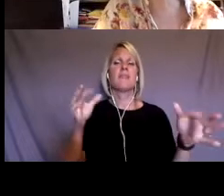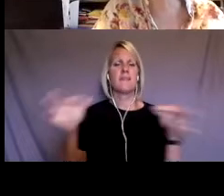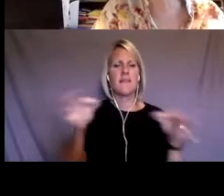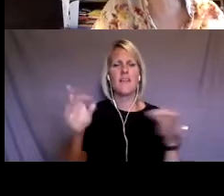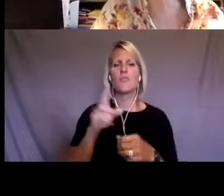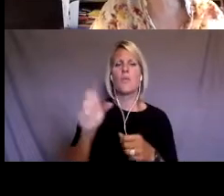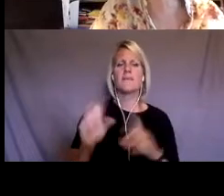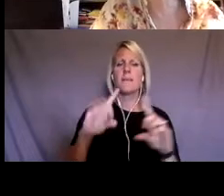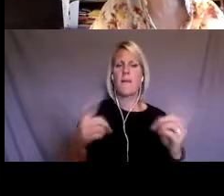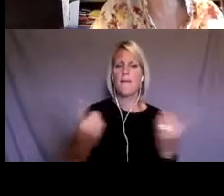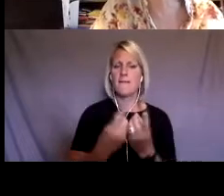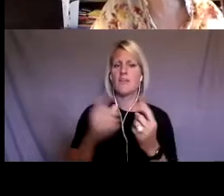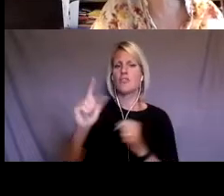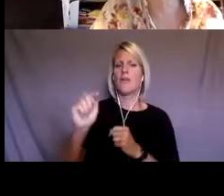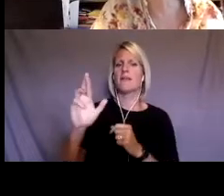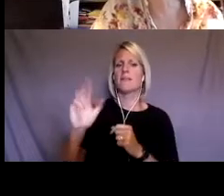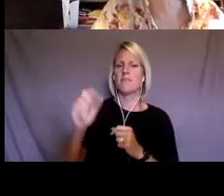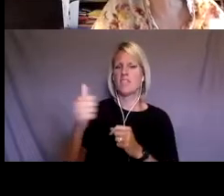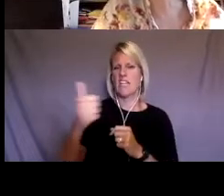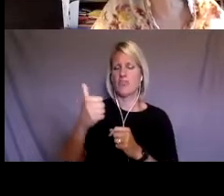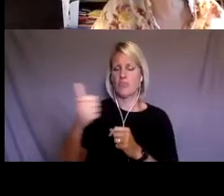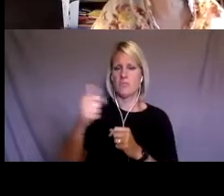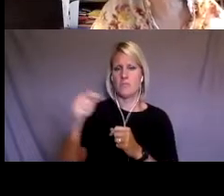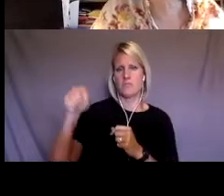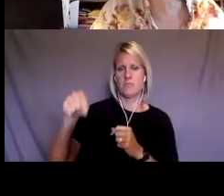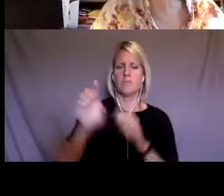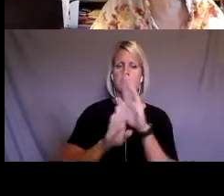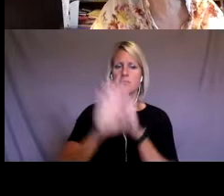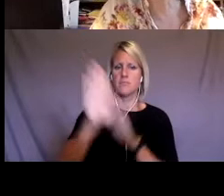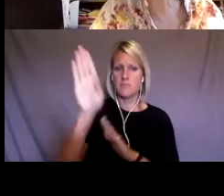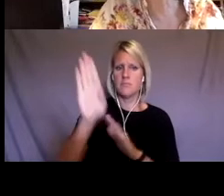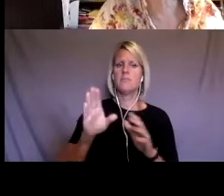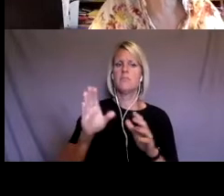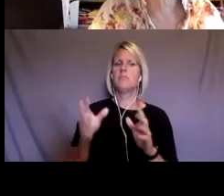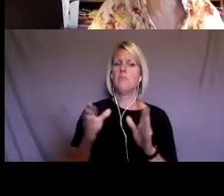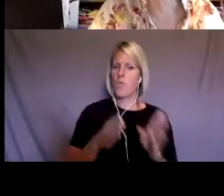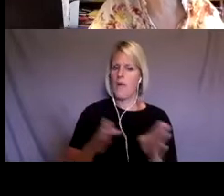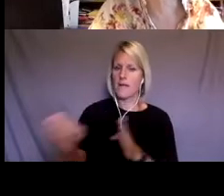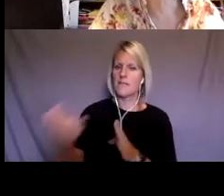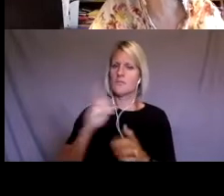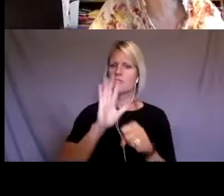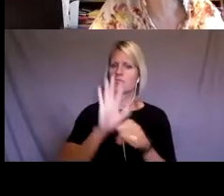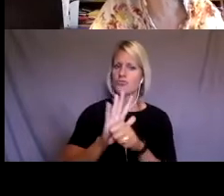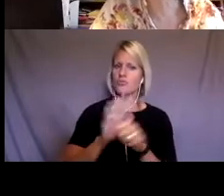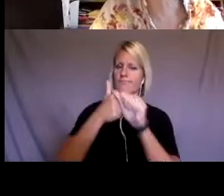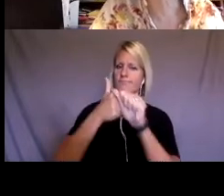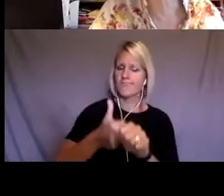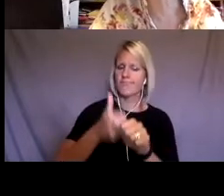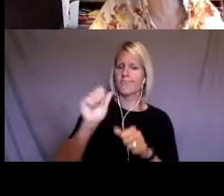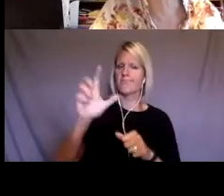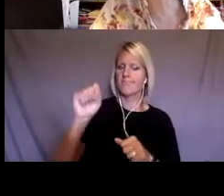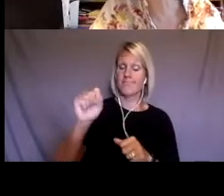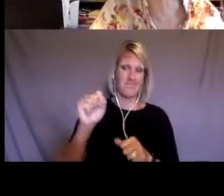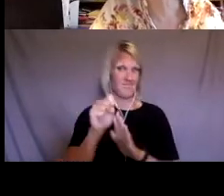of Transportation to develop a strategy to ensure compliance with the act. The states that do not comply would